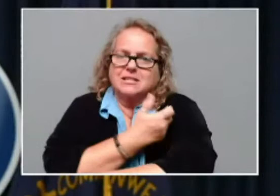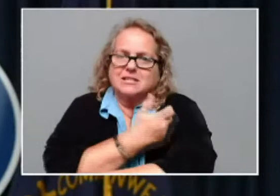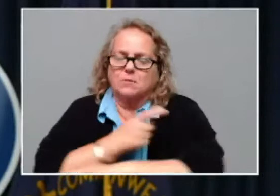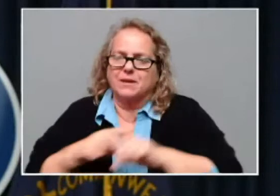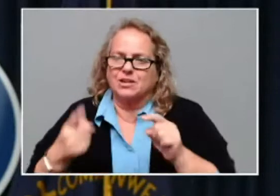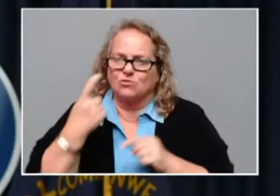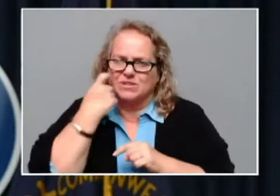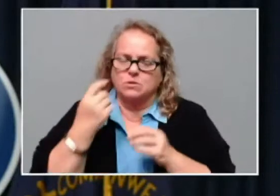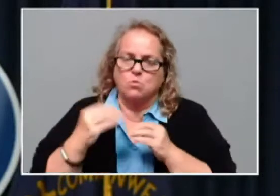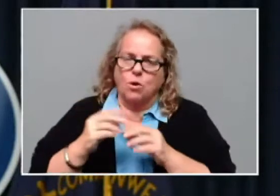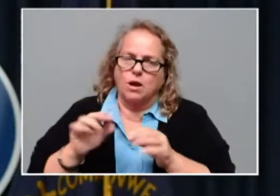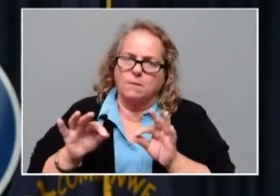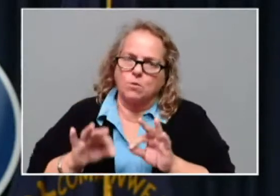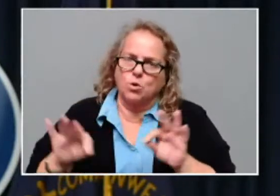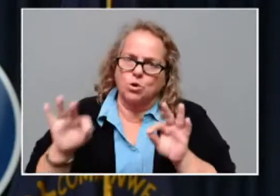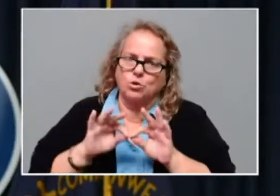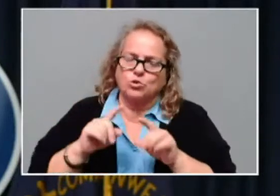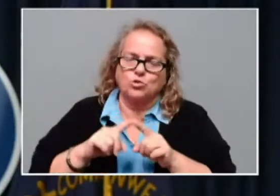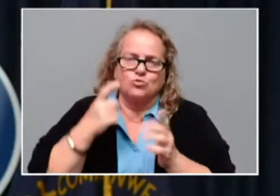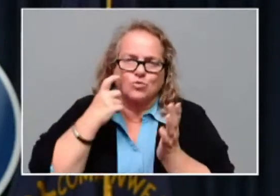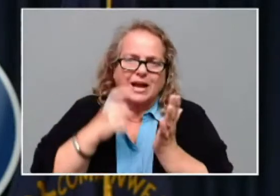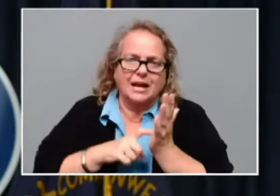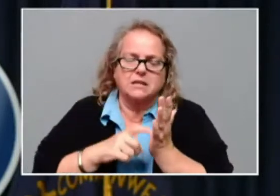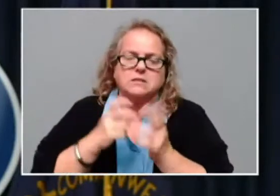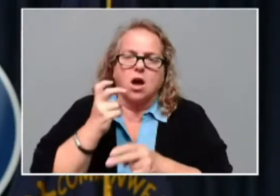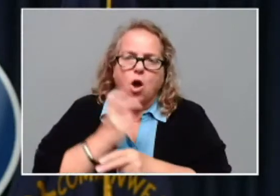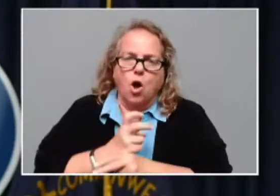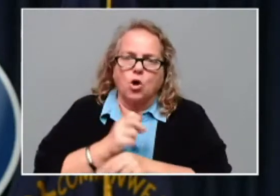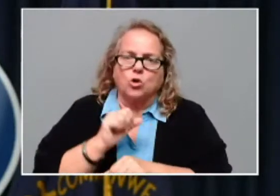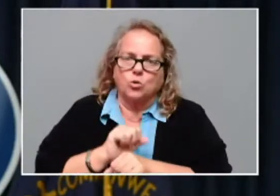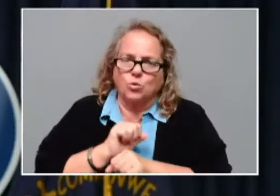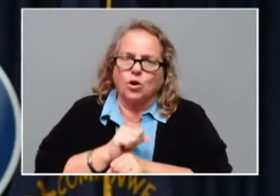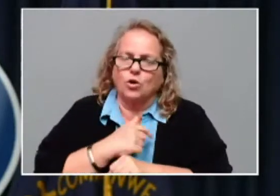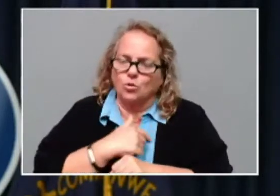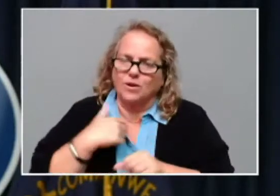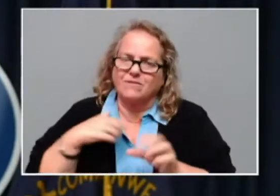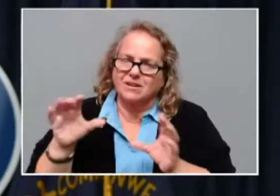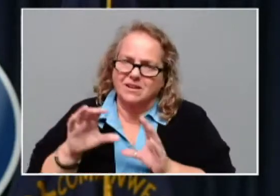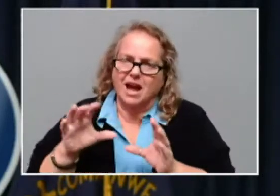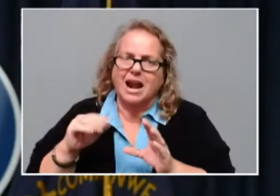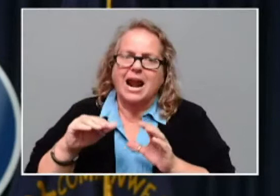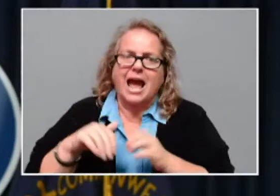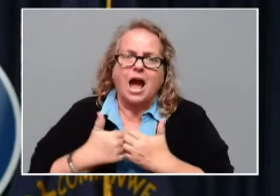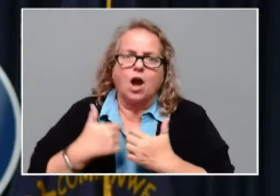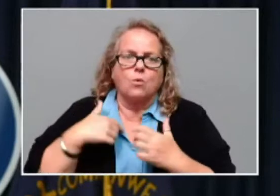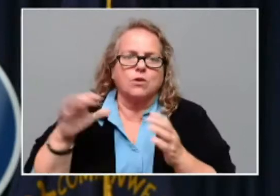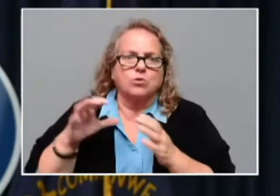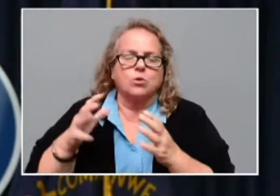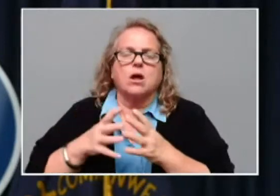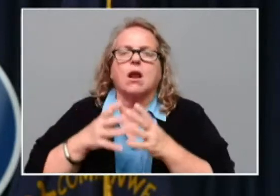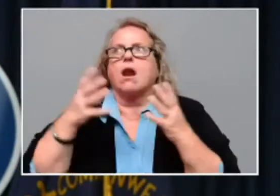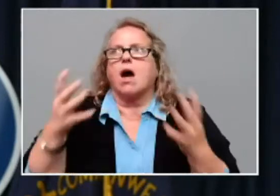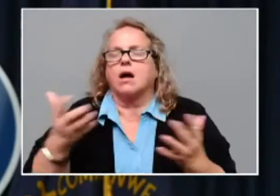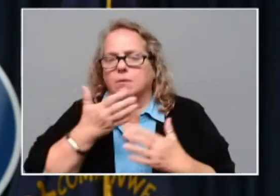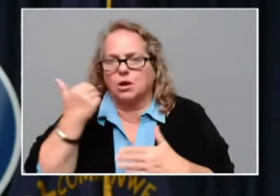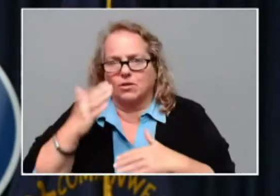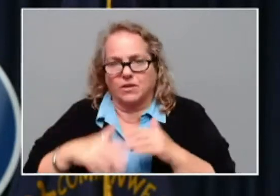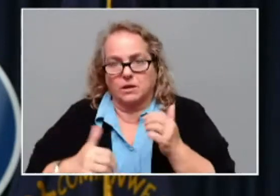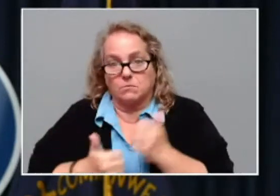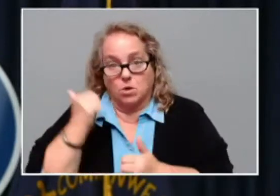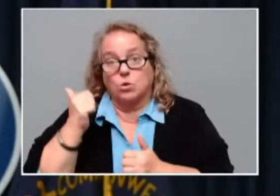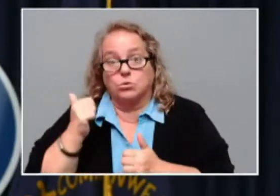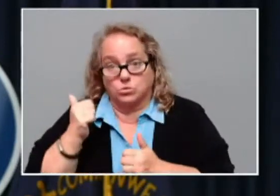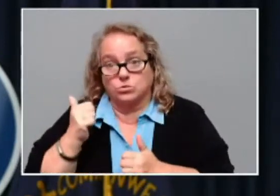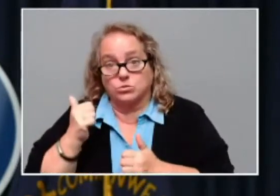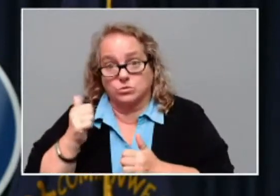recognize the really hard work that's been put in and about how we are doing a whole lot better than most. I'm proud of Kentuckians